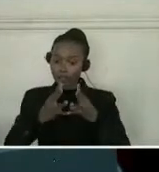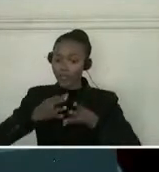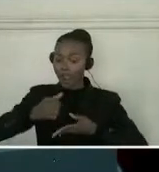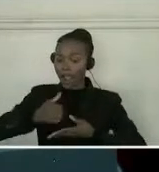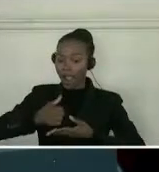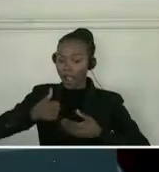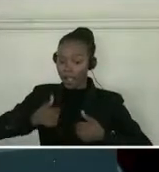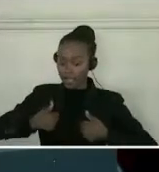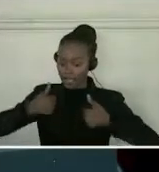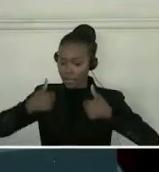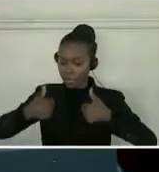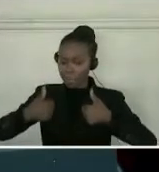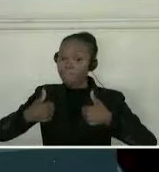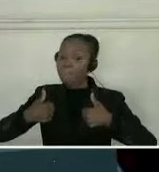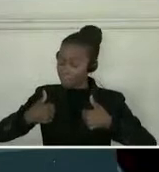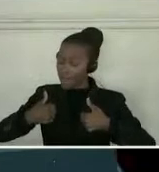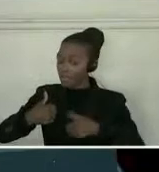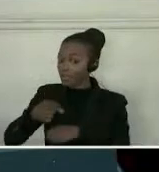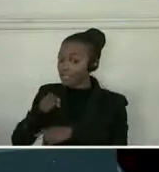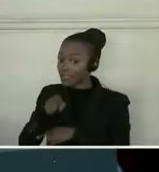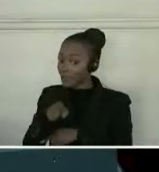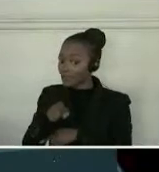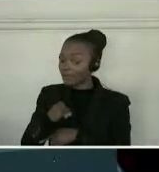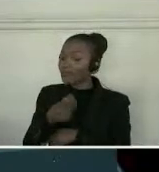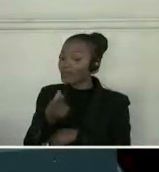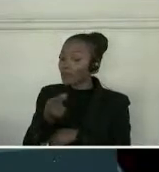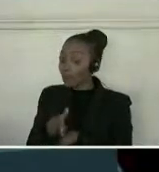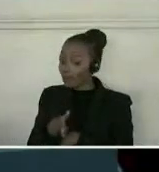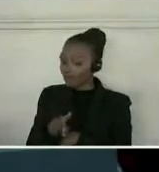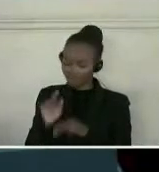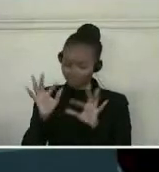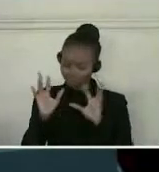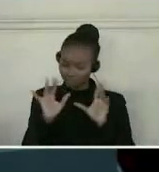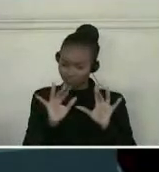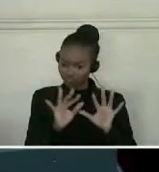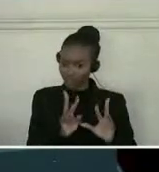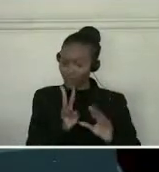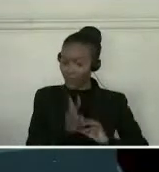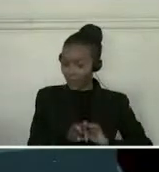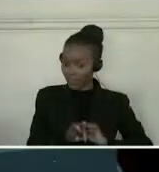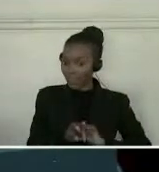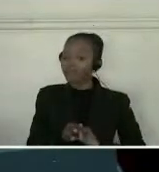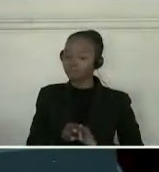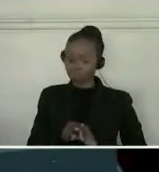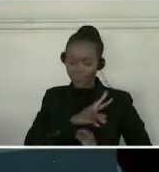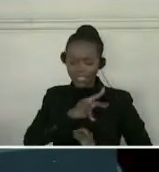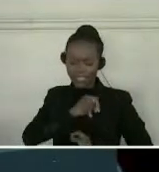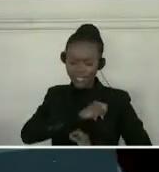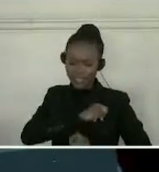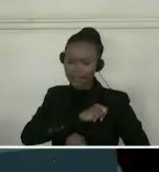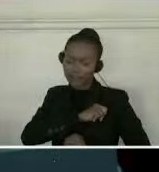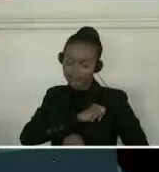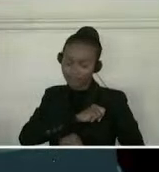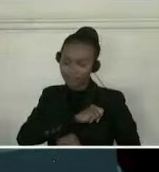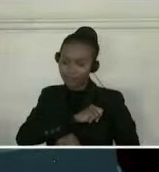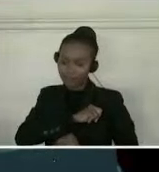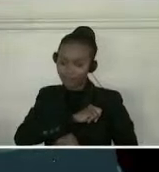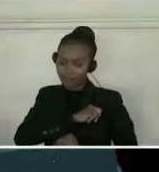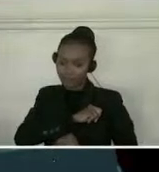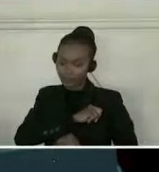people behind the representative team south africa while swaziland is hosting